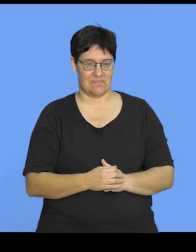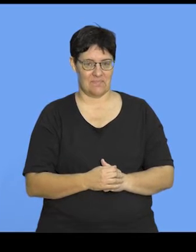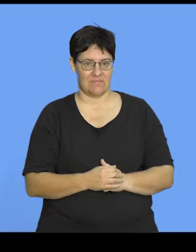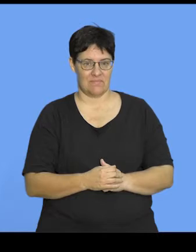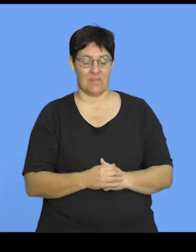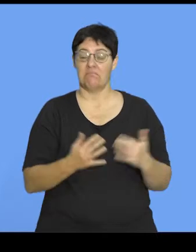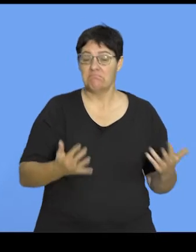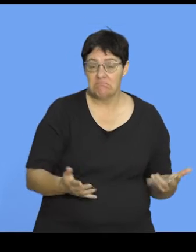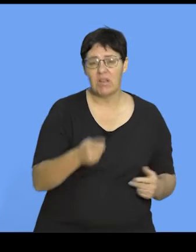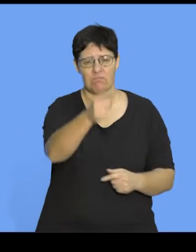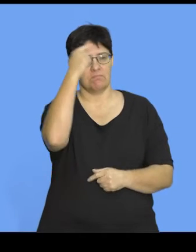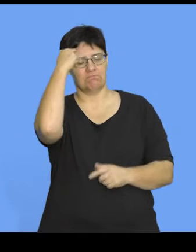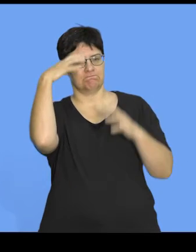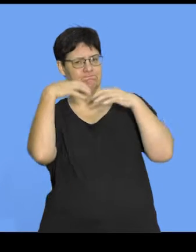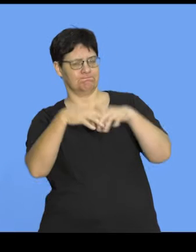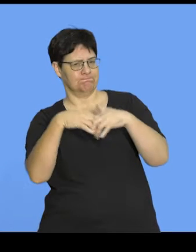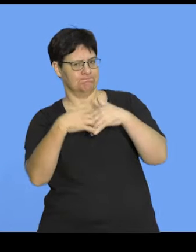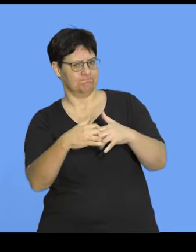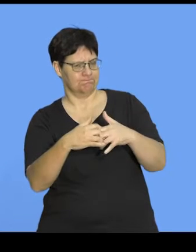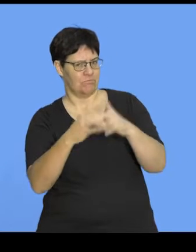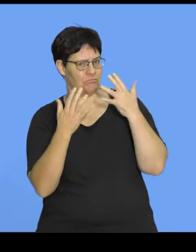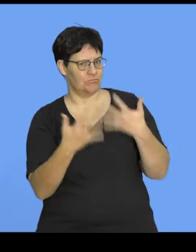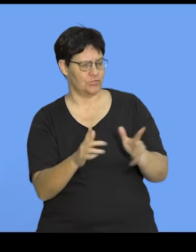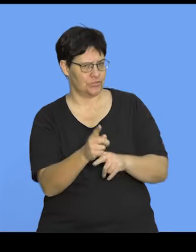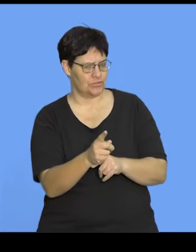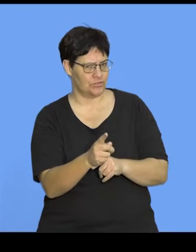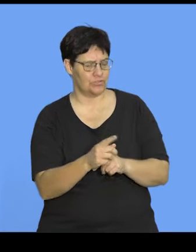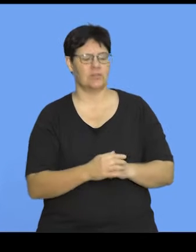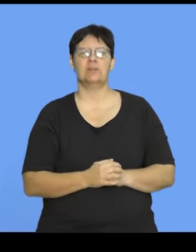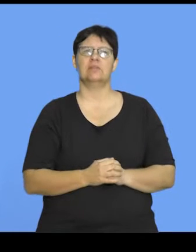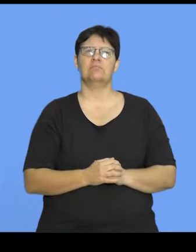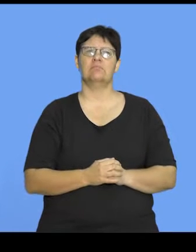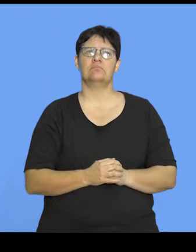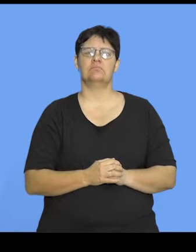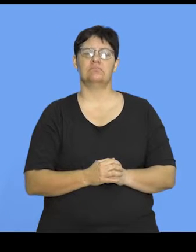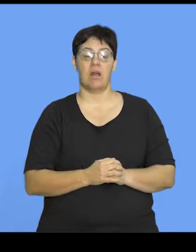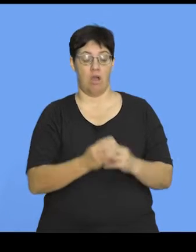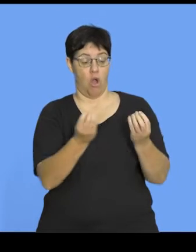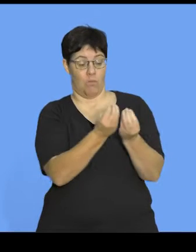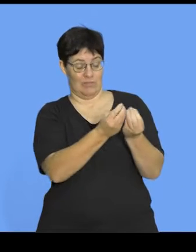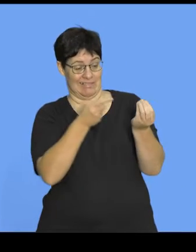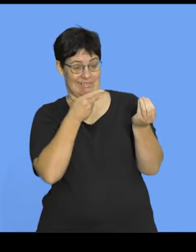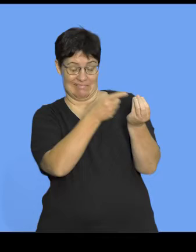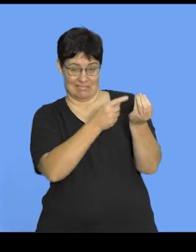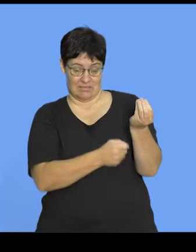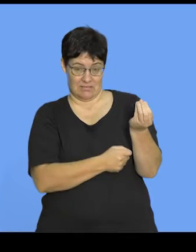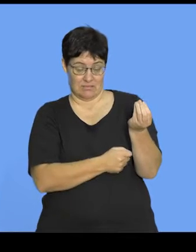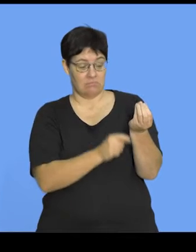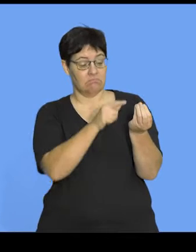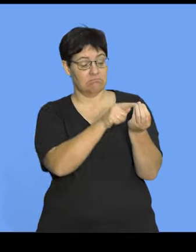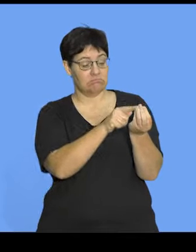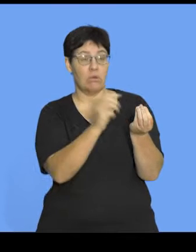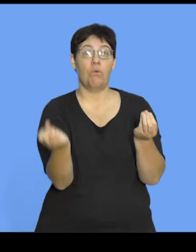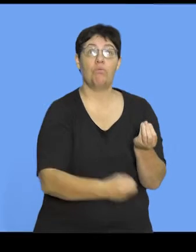have you ever thought about why will an object, when it's thrown in